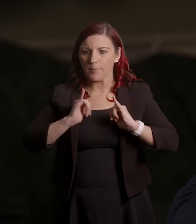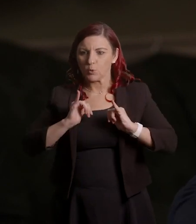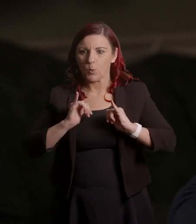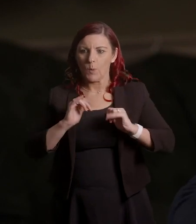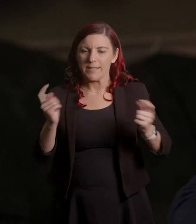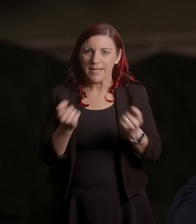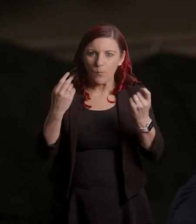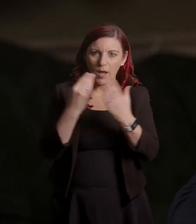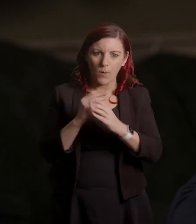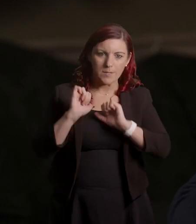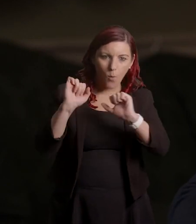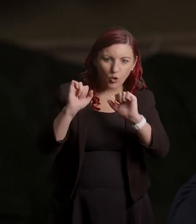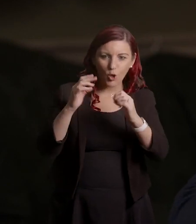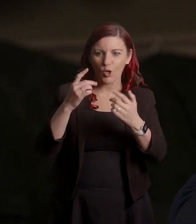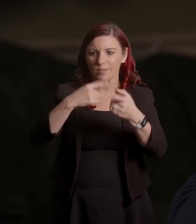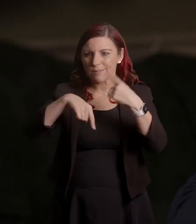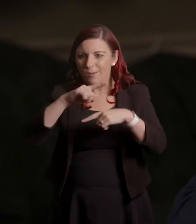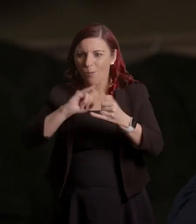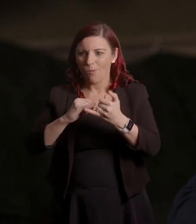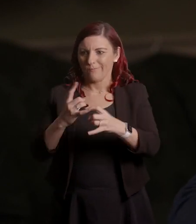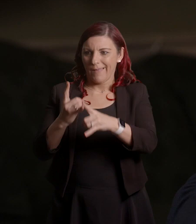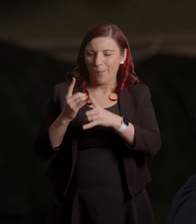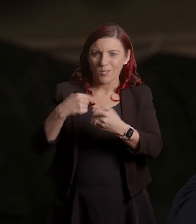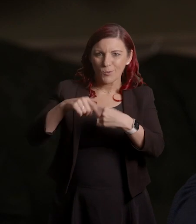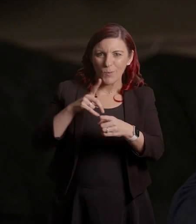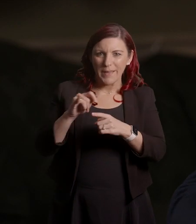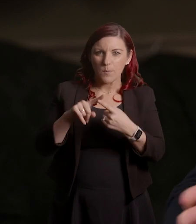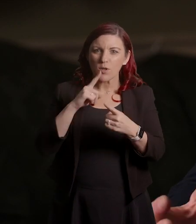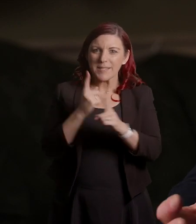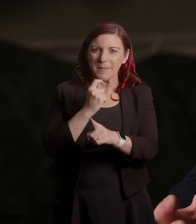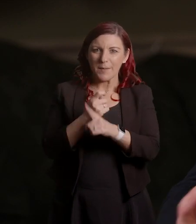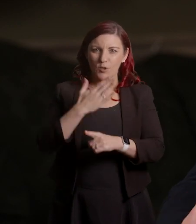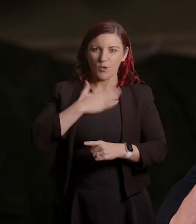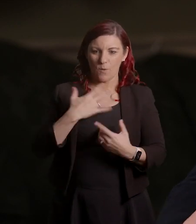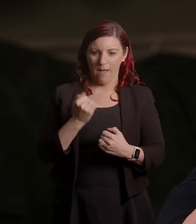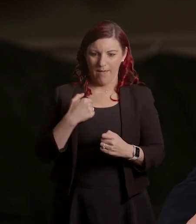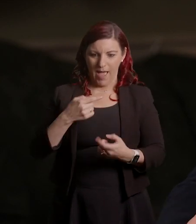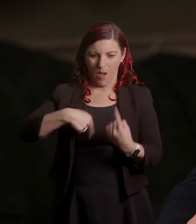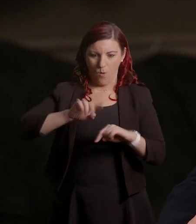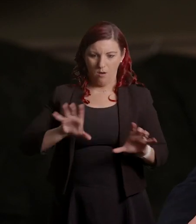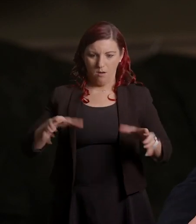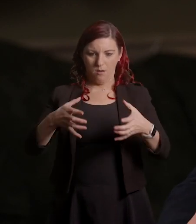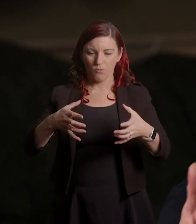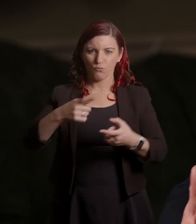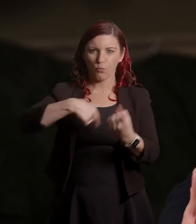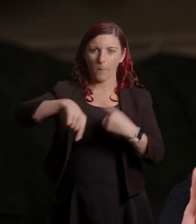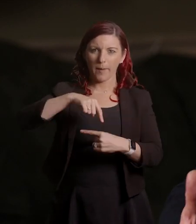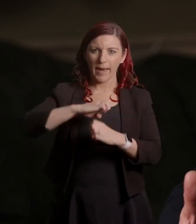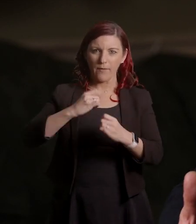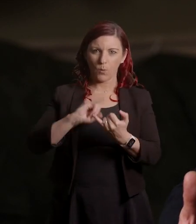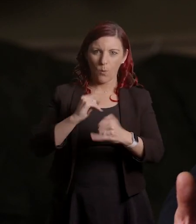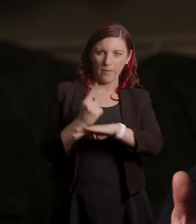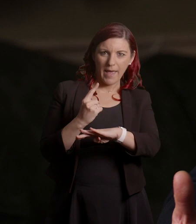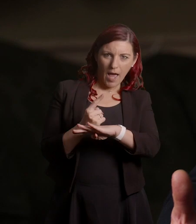who obviously support you, support us all, that facilitate us to do this. But to just have the group and everyone who